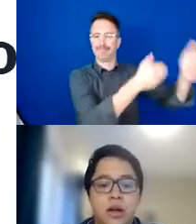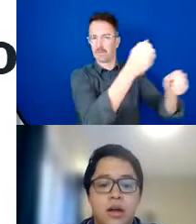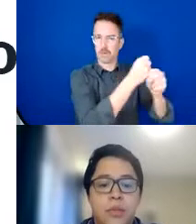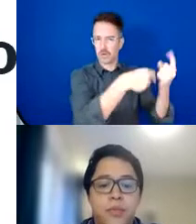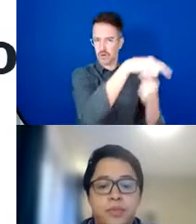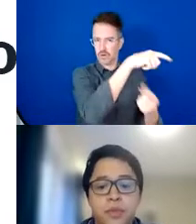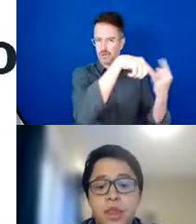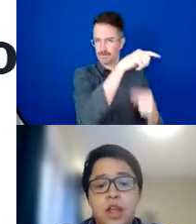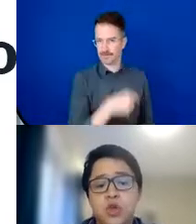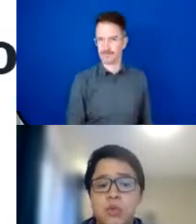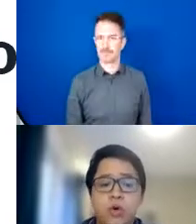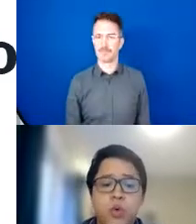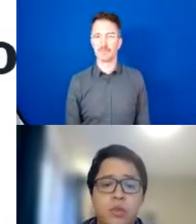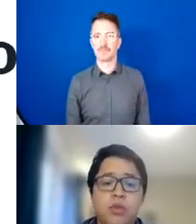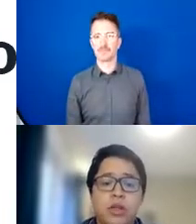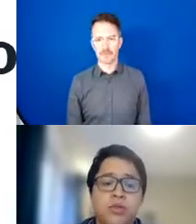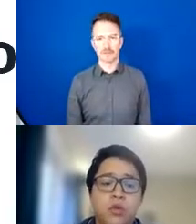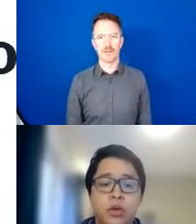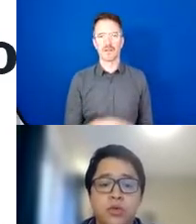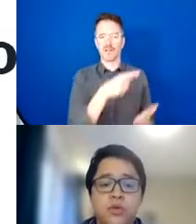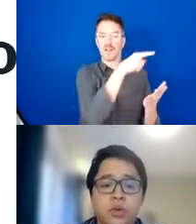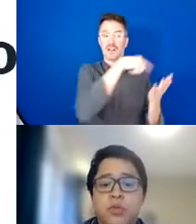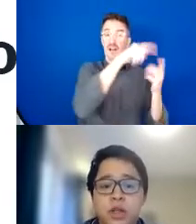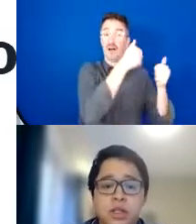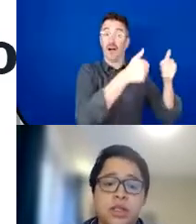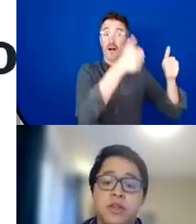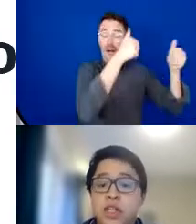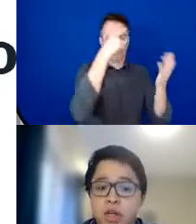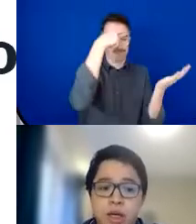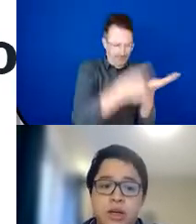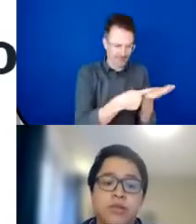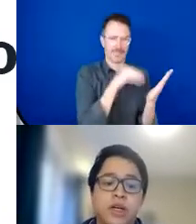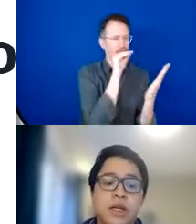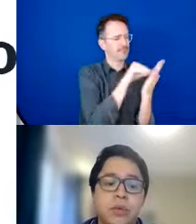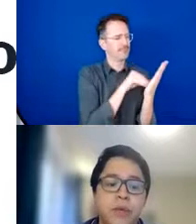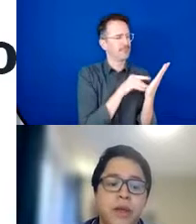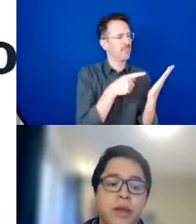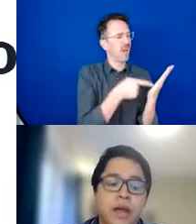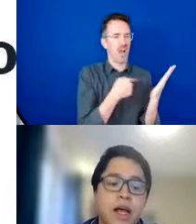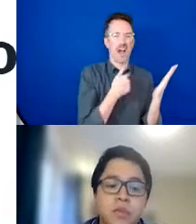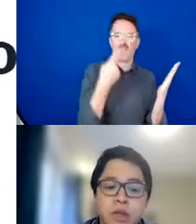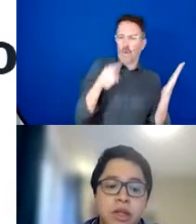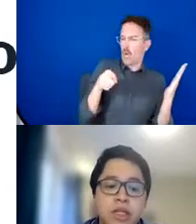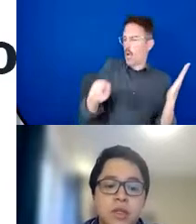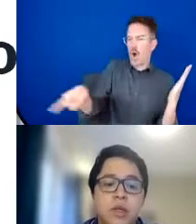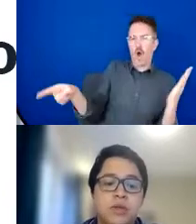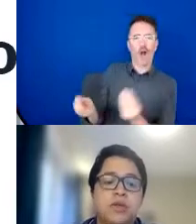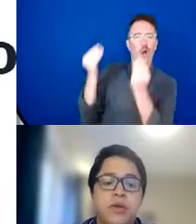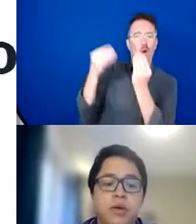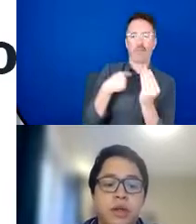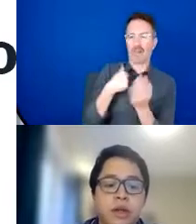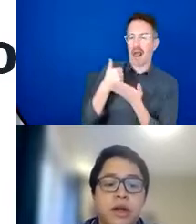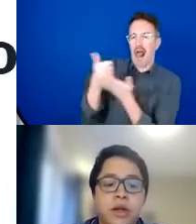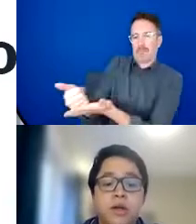considered to be more credible and therefore more useful in the processes of decision making, for example. And last but not least, we